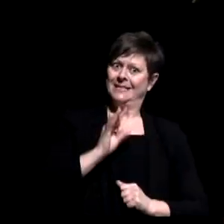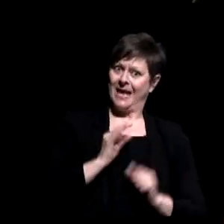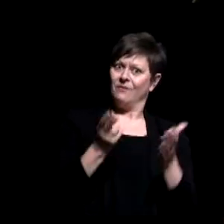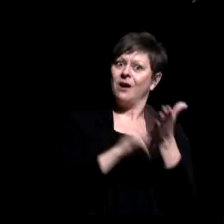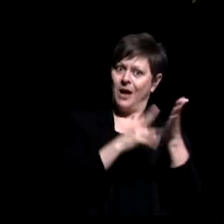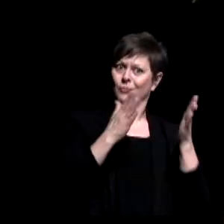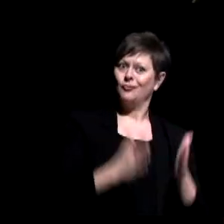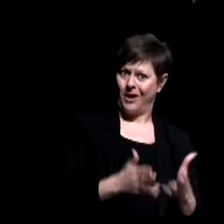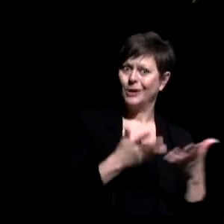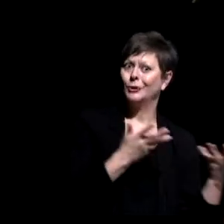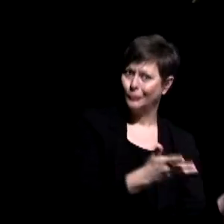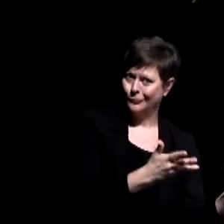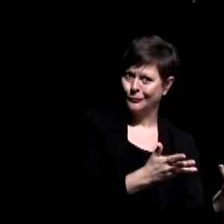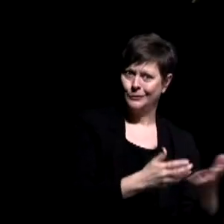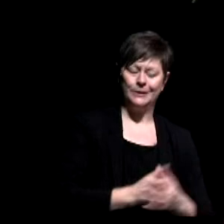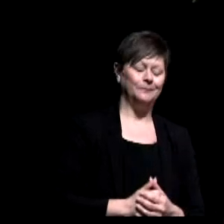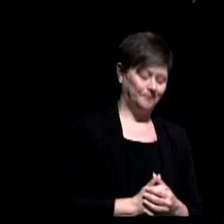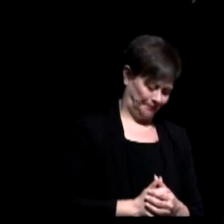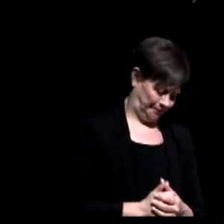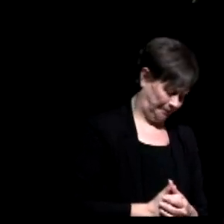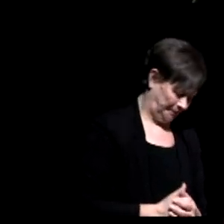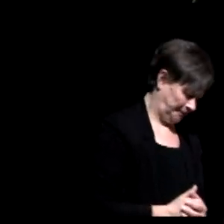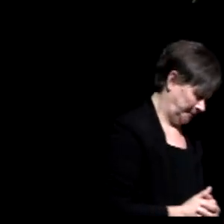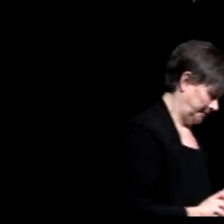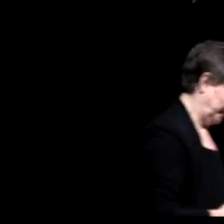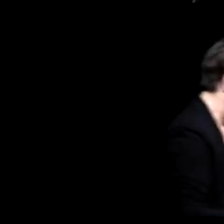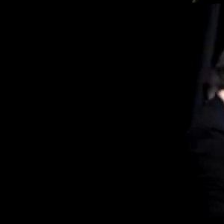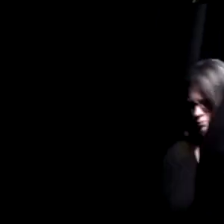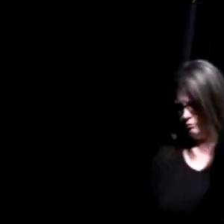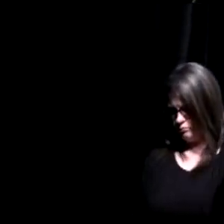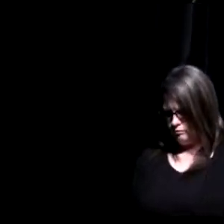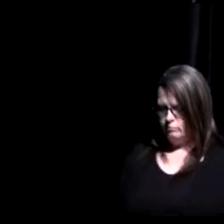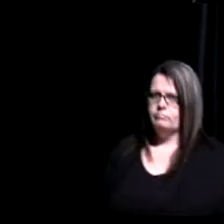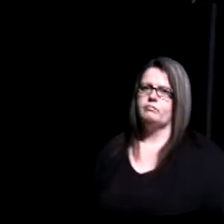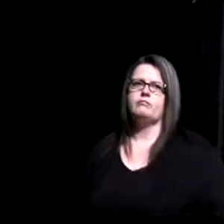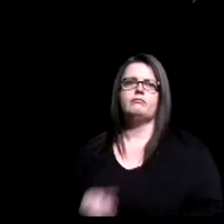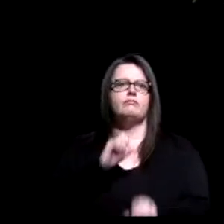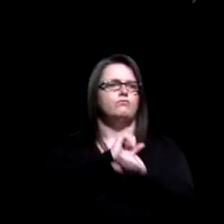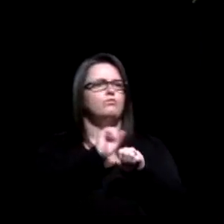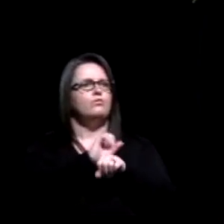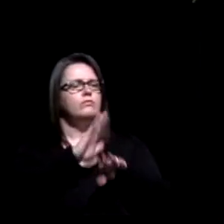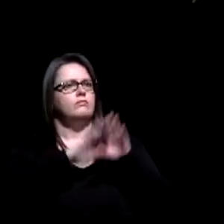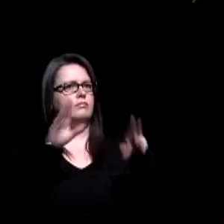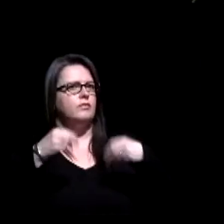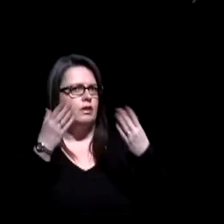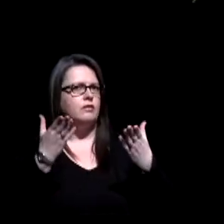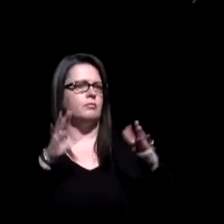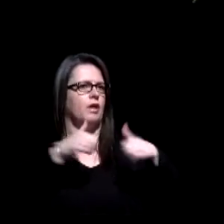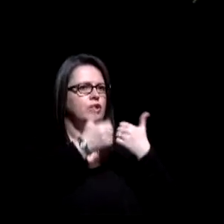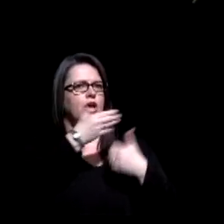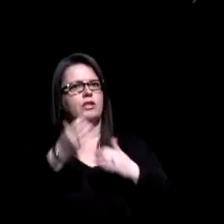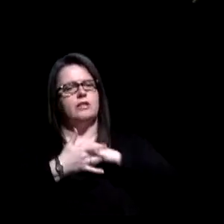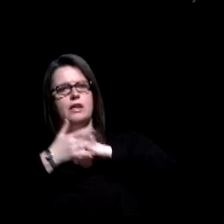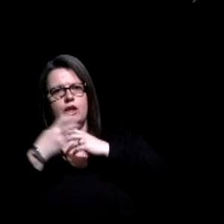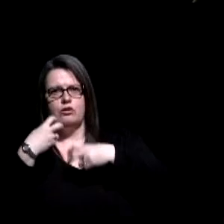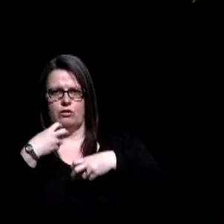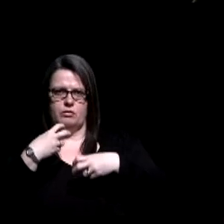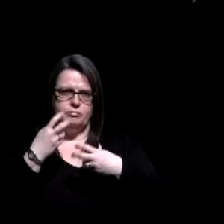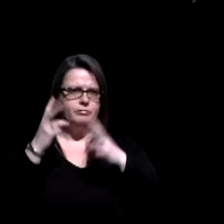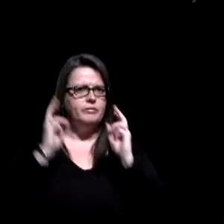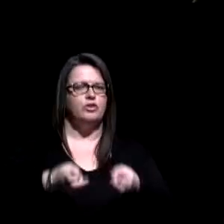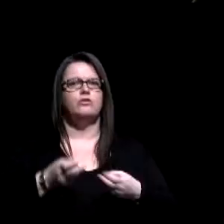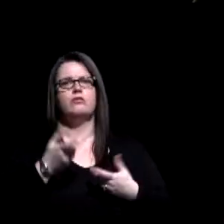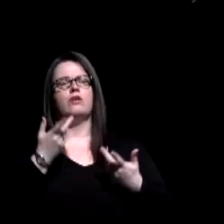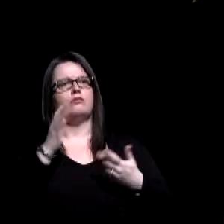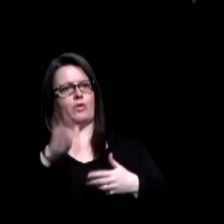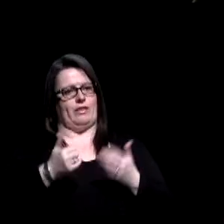address supply challenges and technical issues. The completion of this project meant the noisy sounds of a